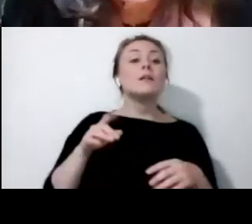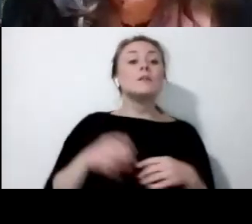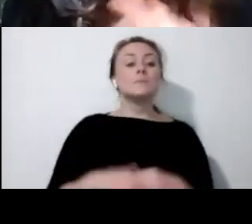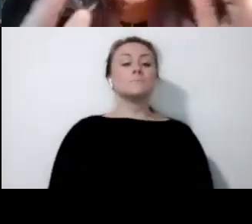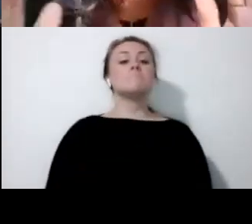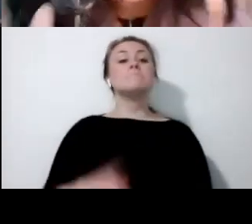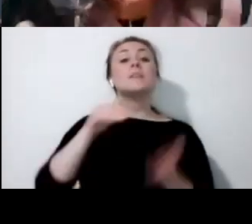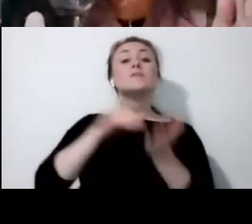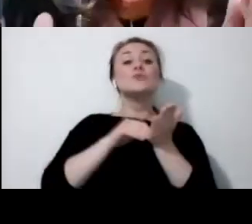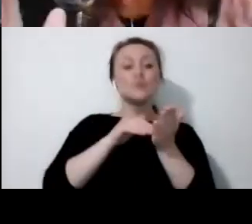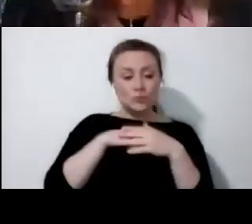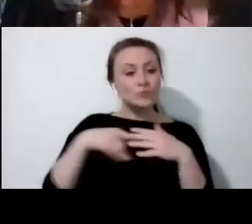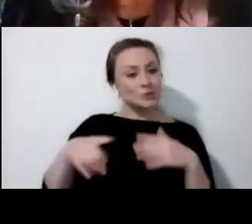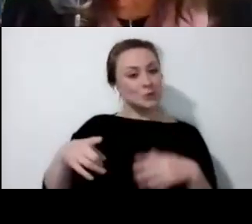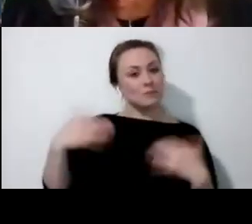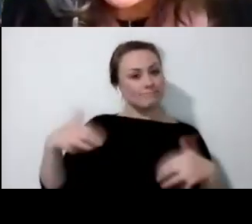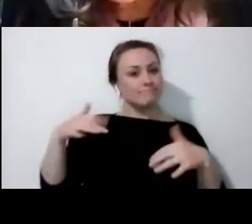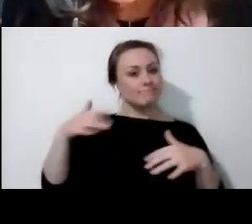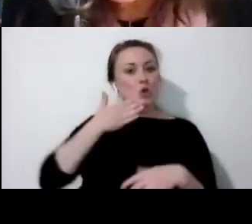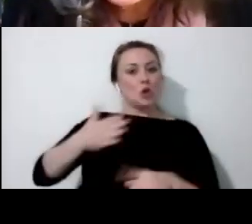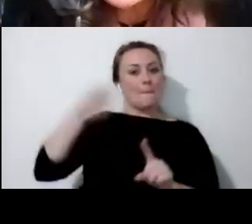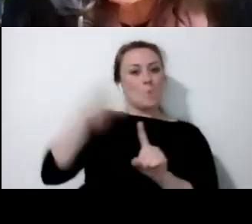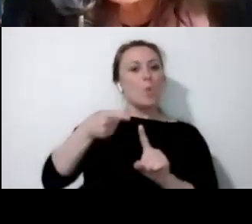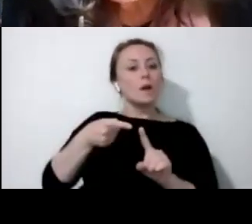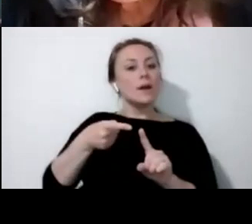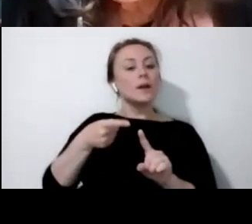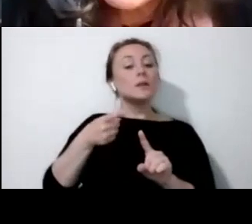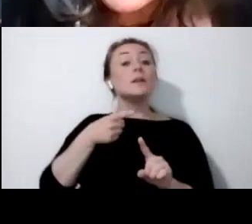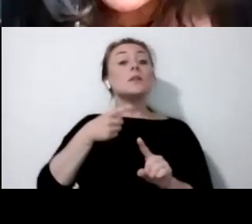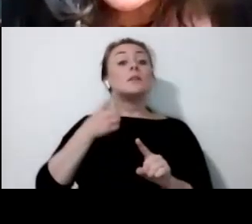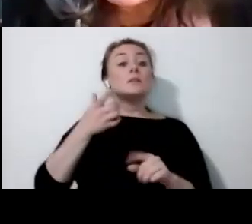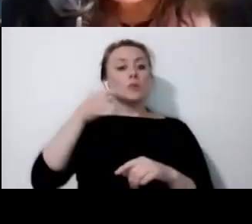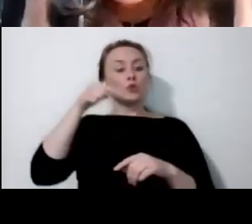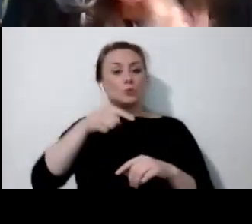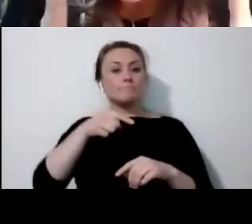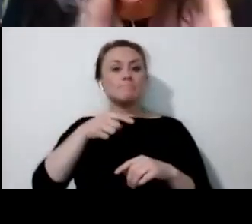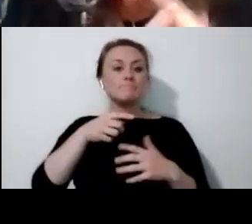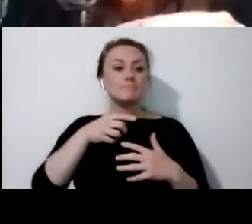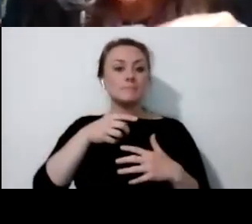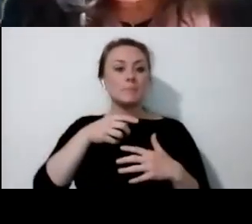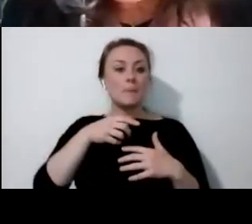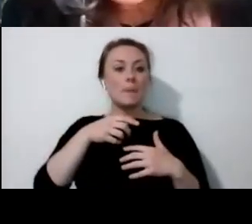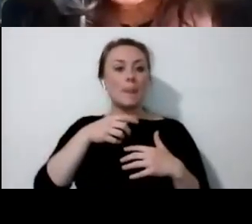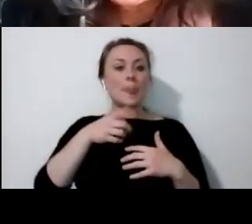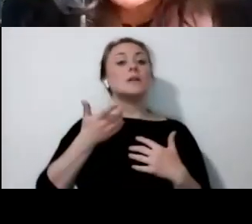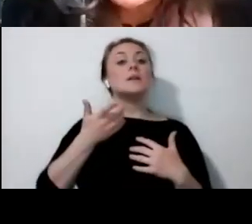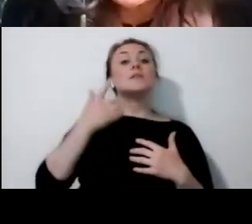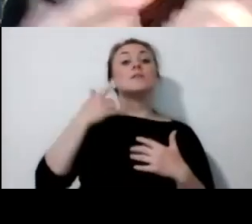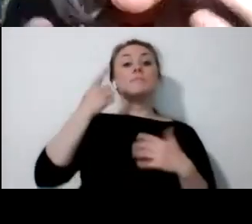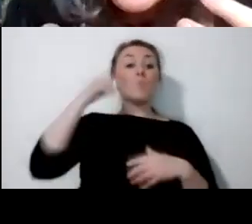great point that it takes a lot of individuals involved to make a bidirectional